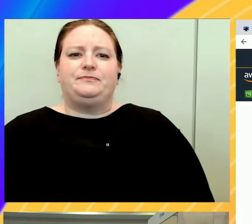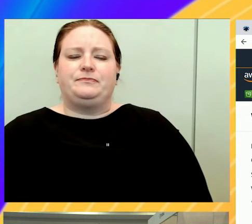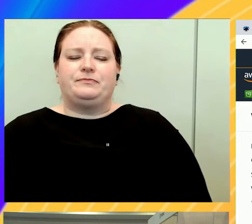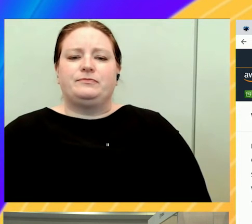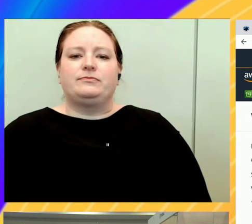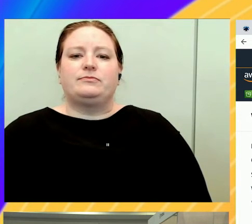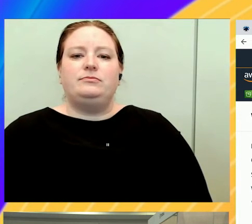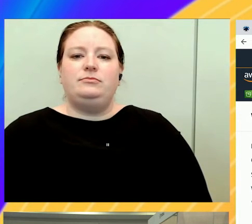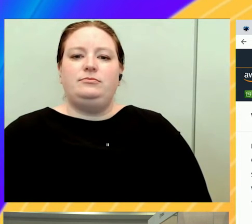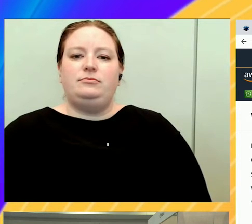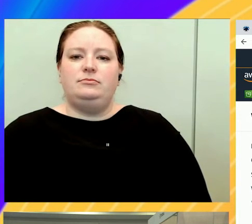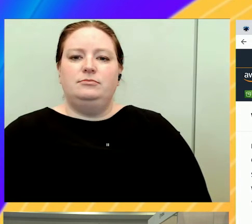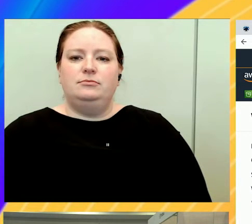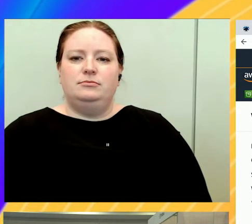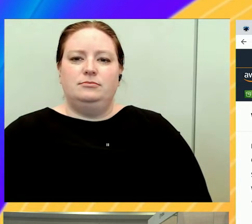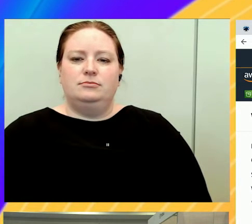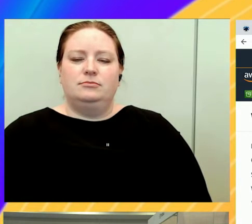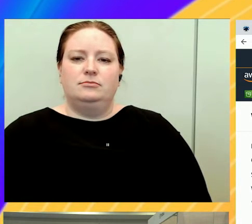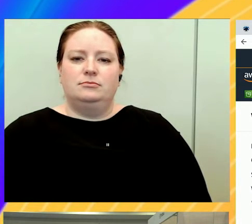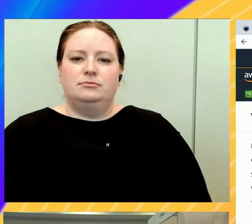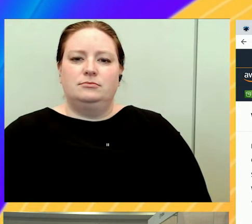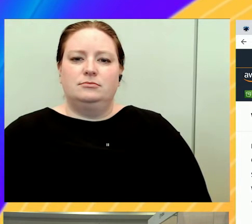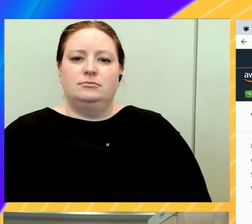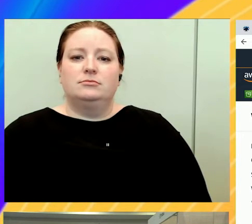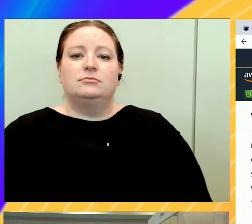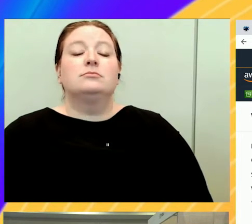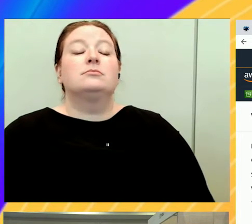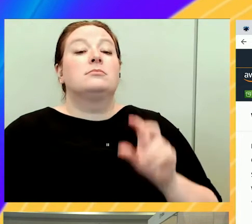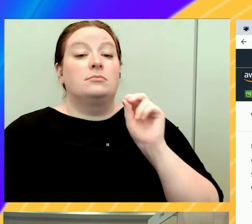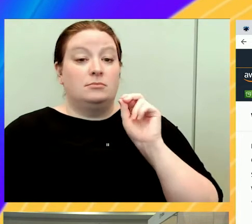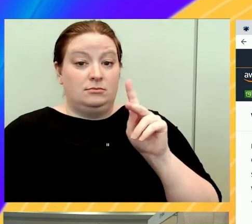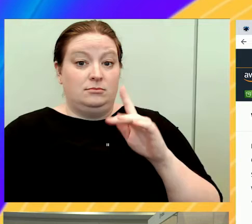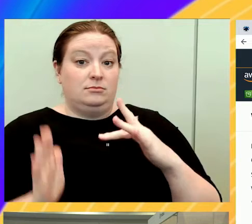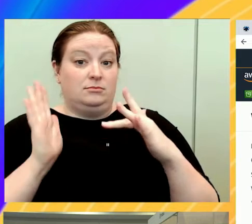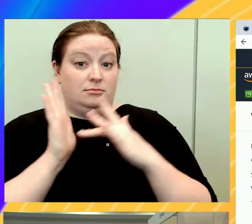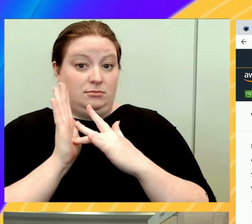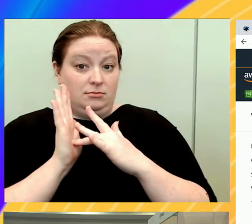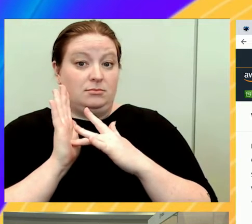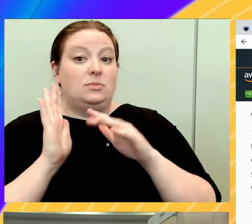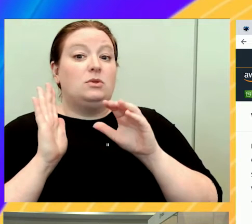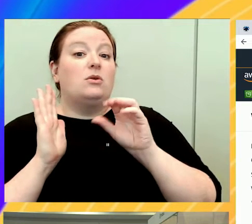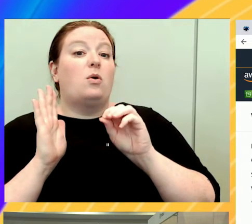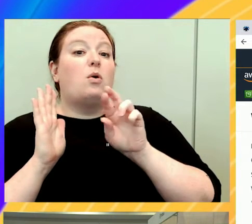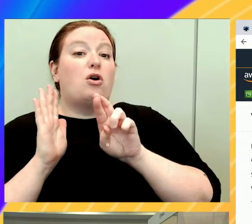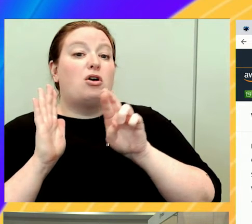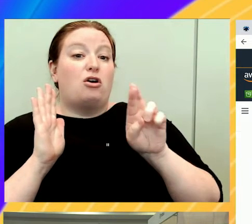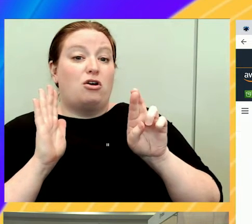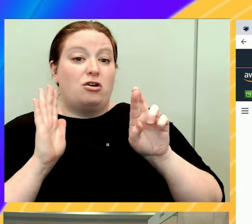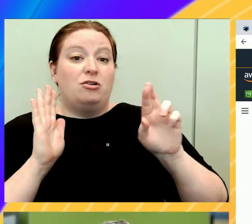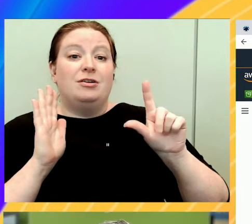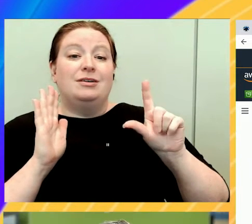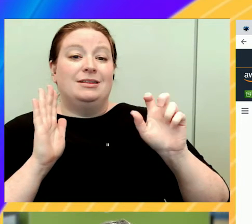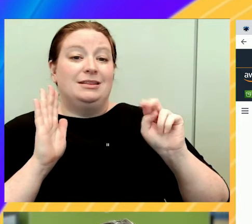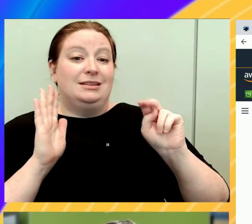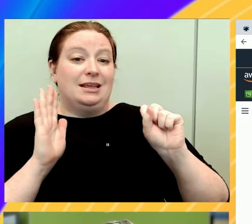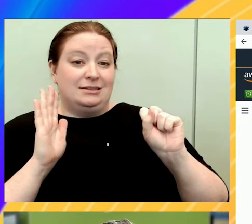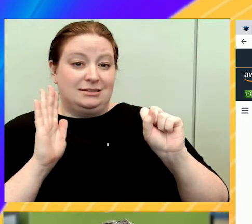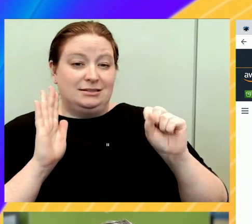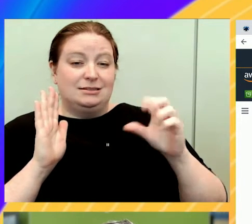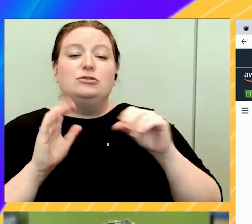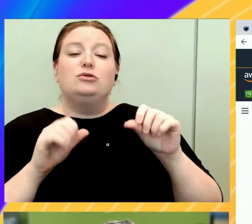Okay. So we click in the ORR lens. And you can continue reviewing.